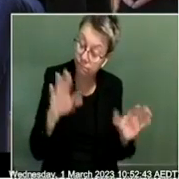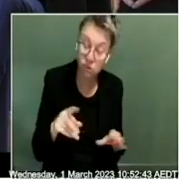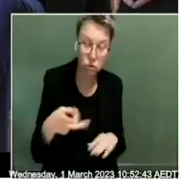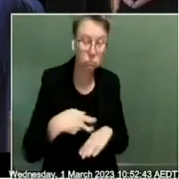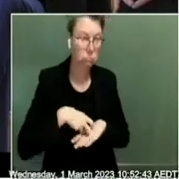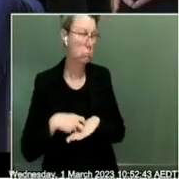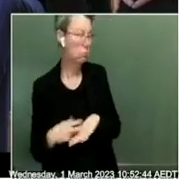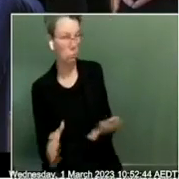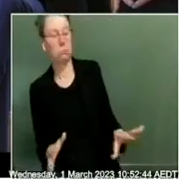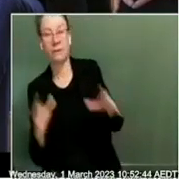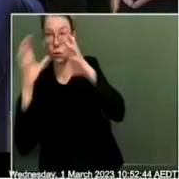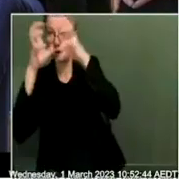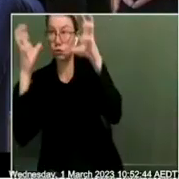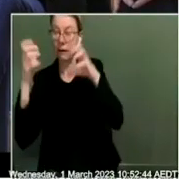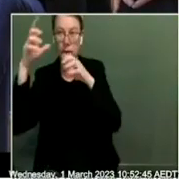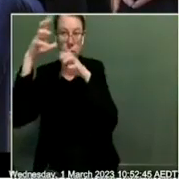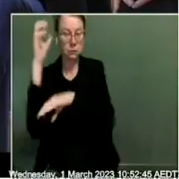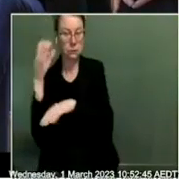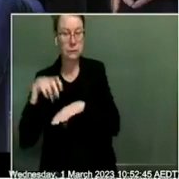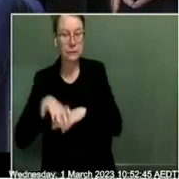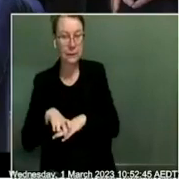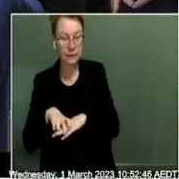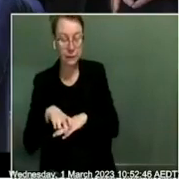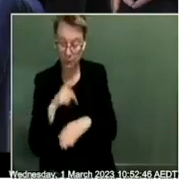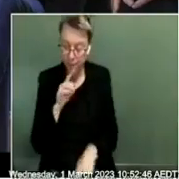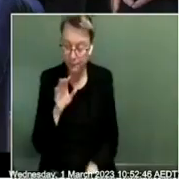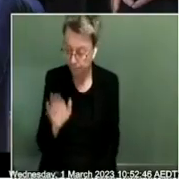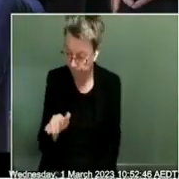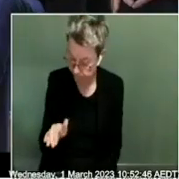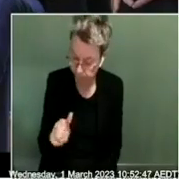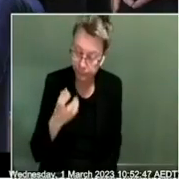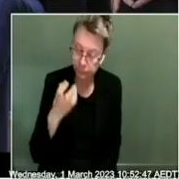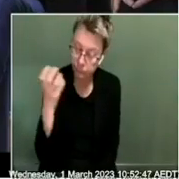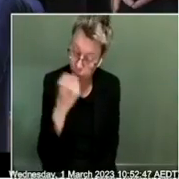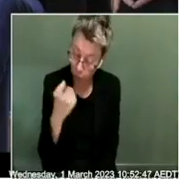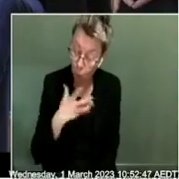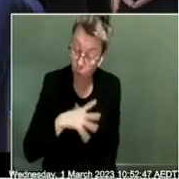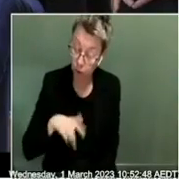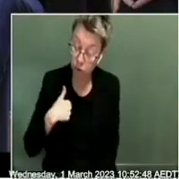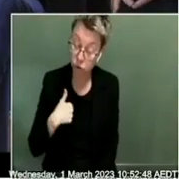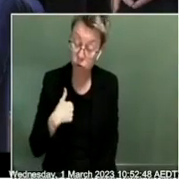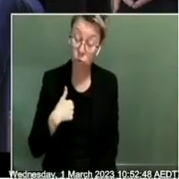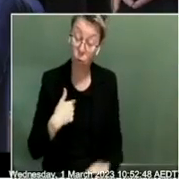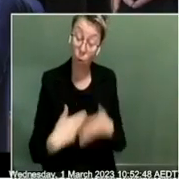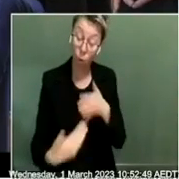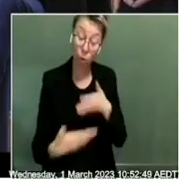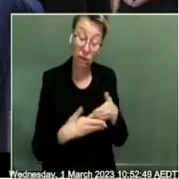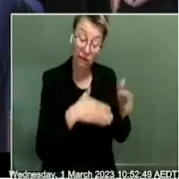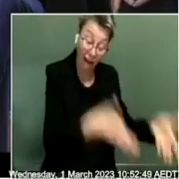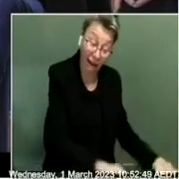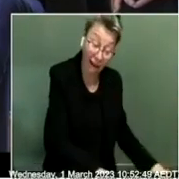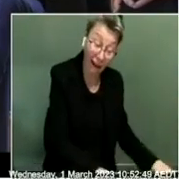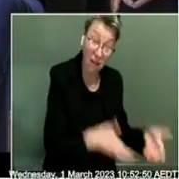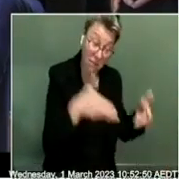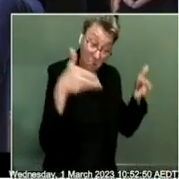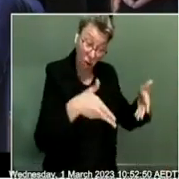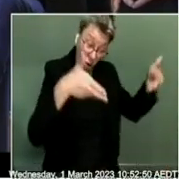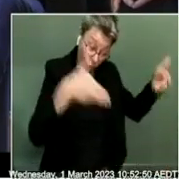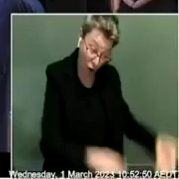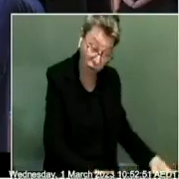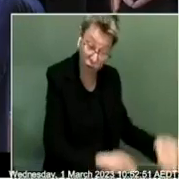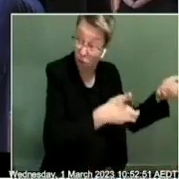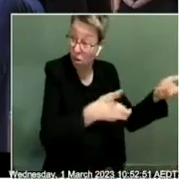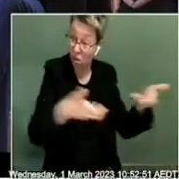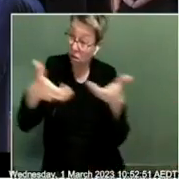they said, Mrs. Foster, we're so sorry. Would you like us to arrange a burial? Mm. And she just said, no, please, just leave